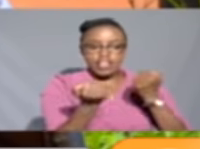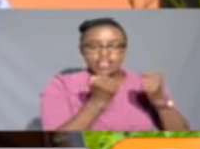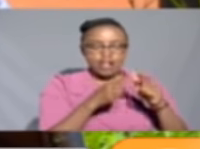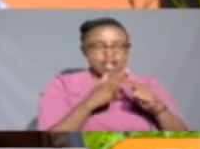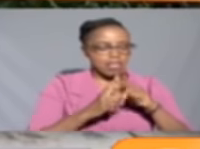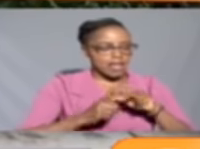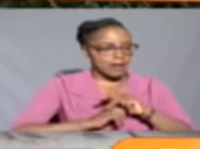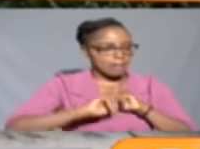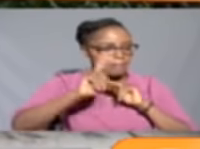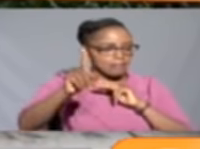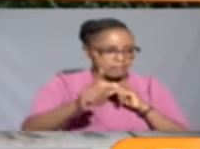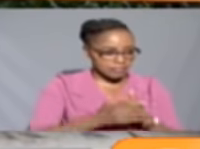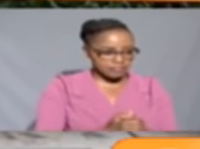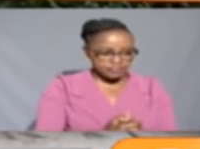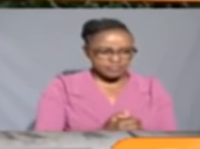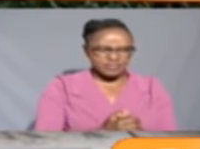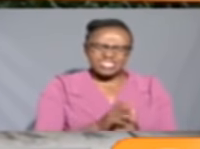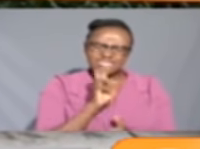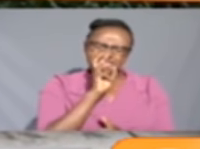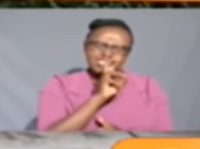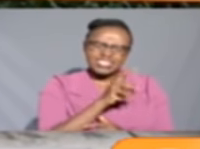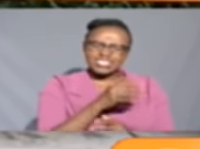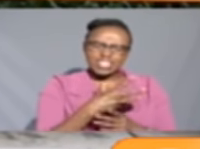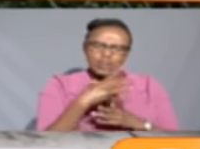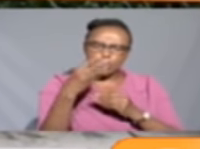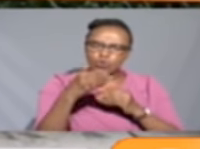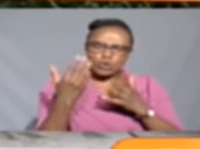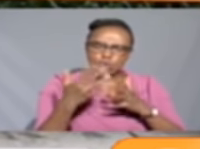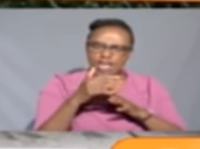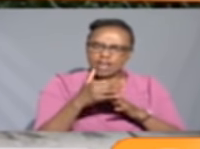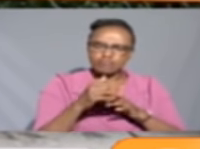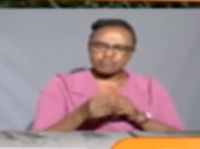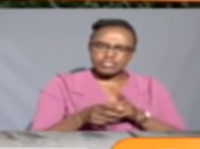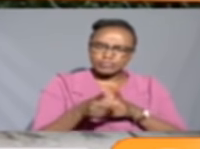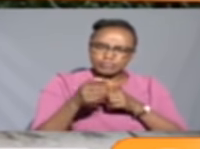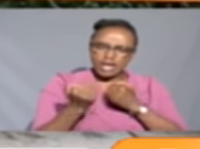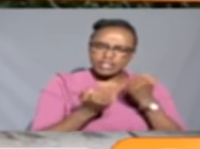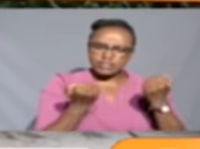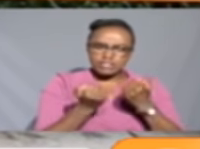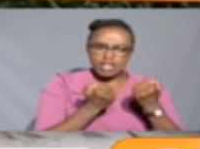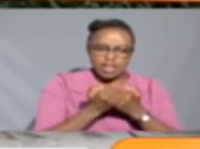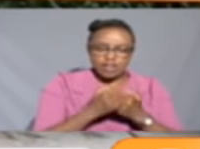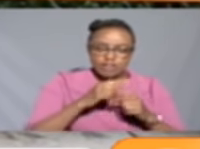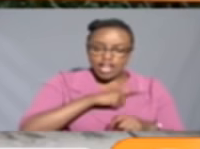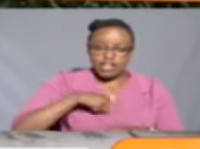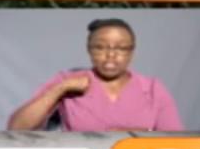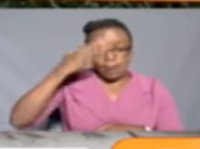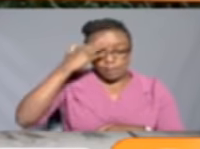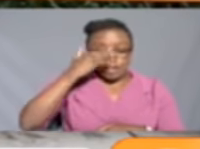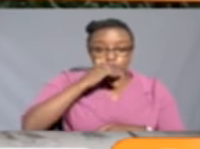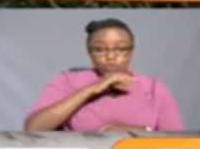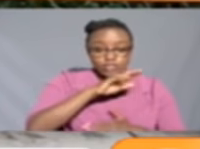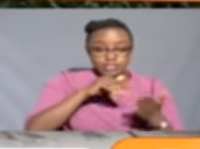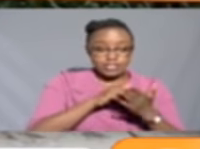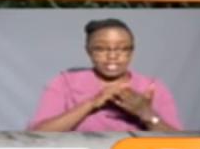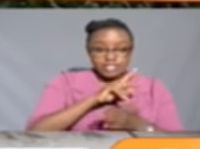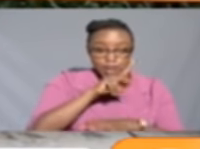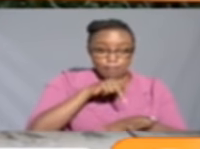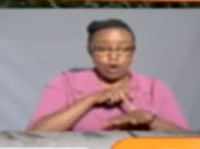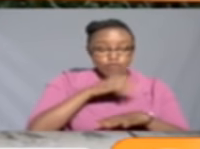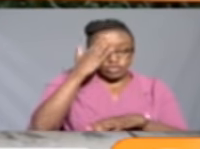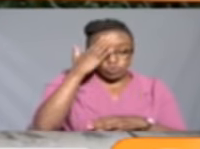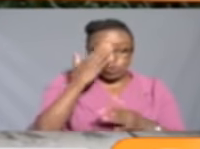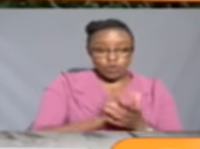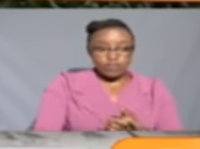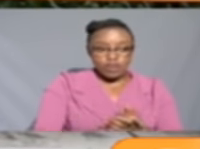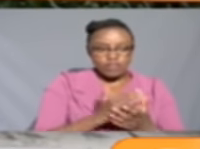drove off. And I see them heading towards Githunguri. I know Central Province very well. I went to Central Province. I